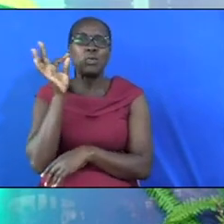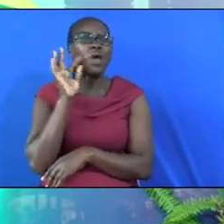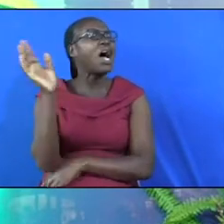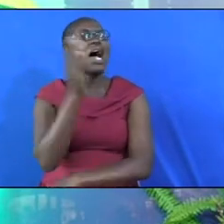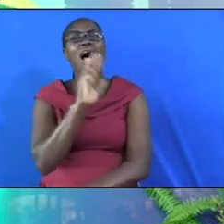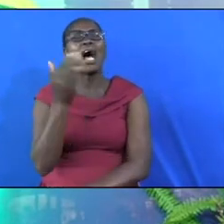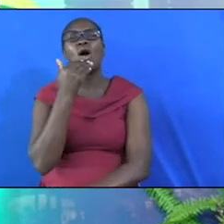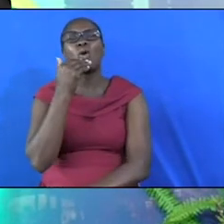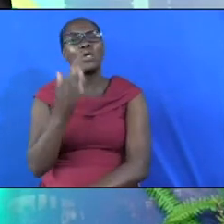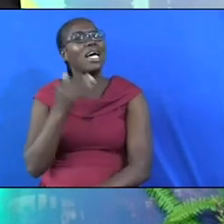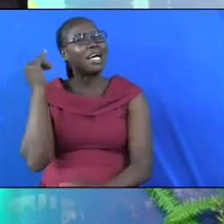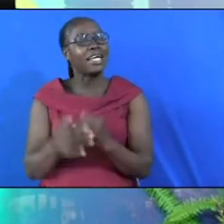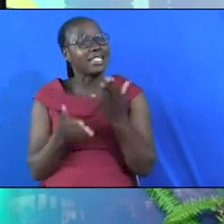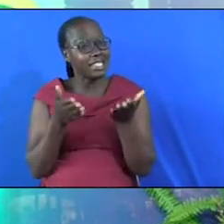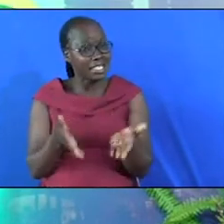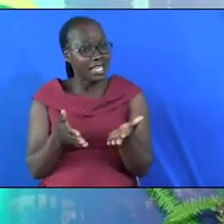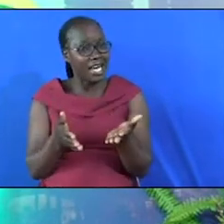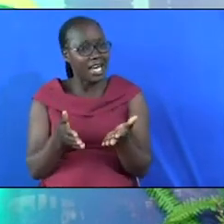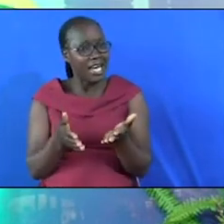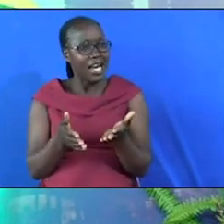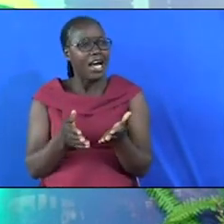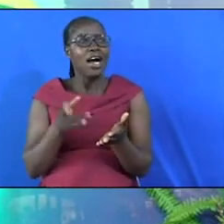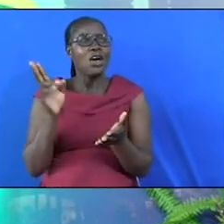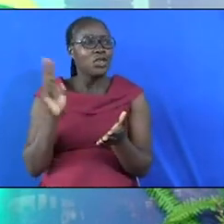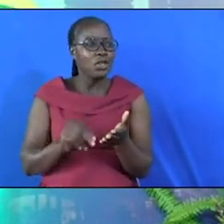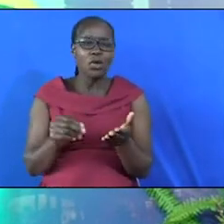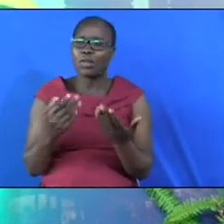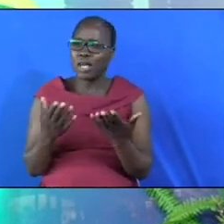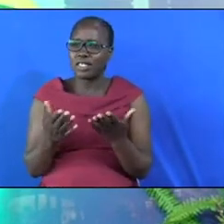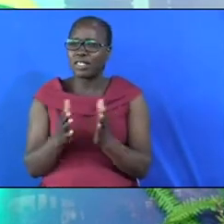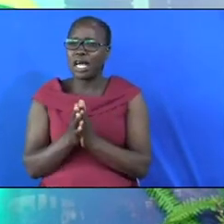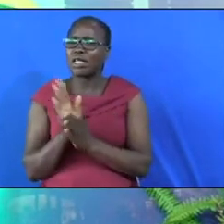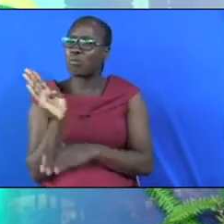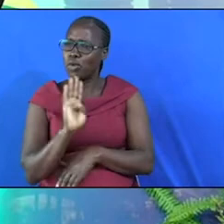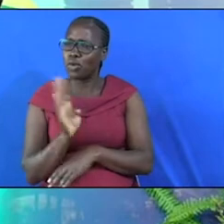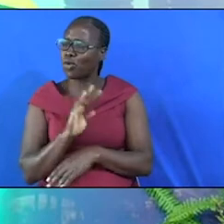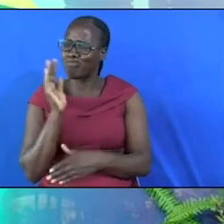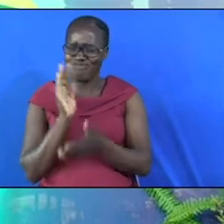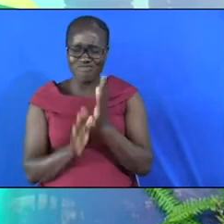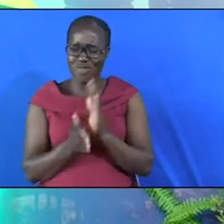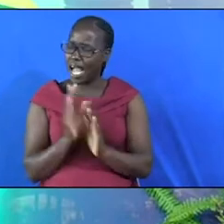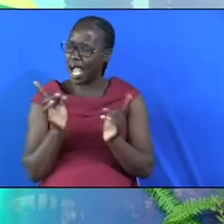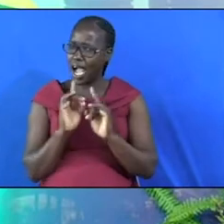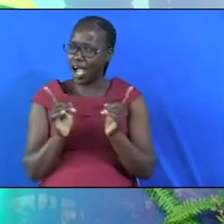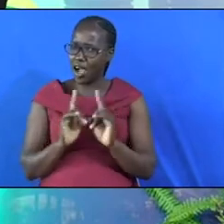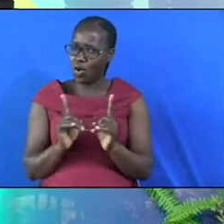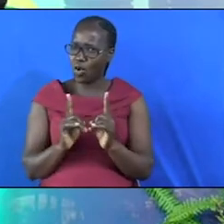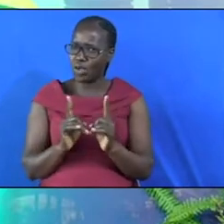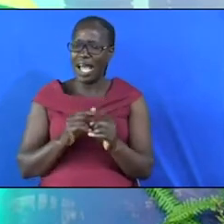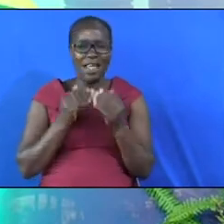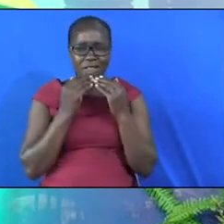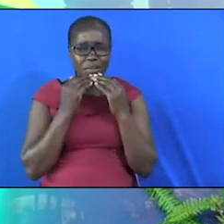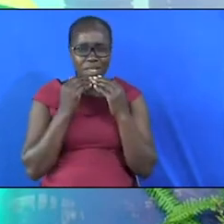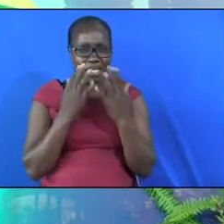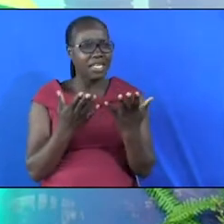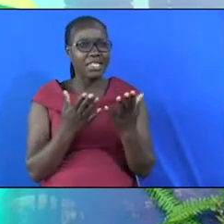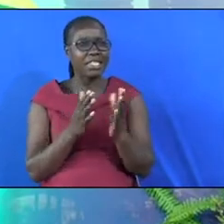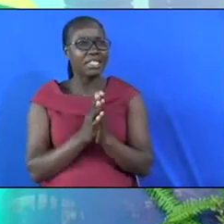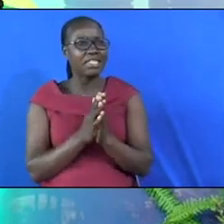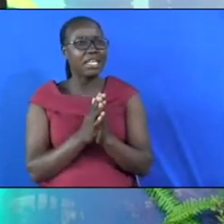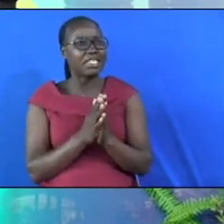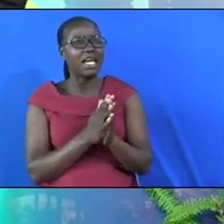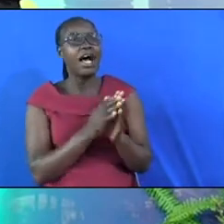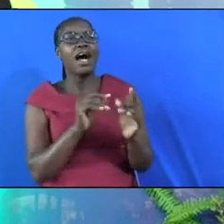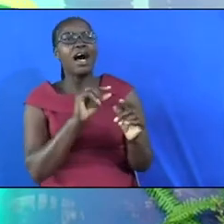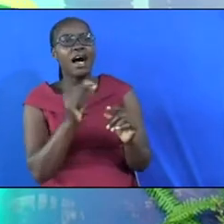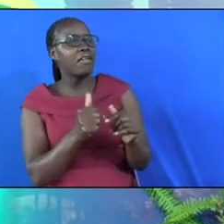those things are down here. There will be nothing like Bulu. There will be nothing like Wilbur. There will be nothing like Democrat